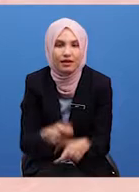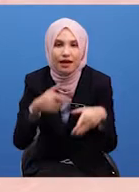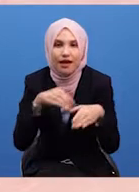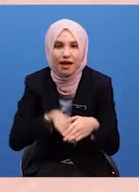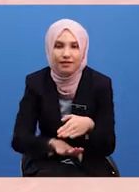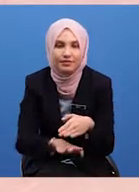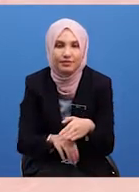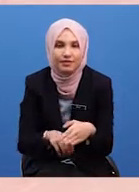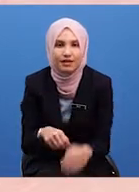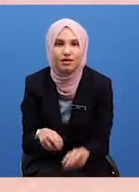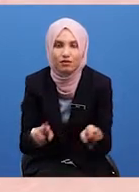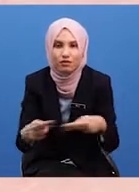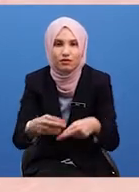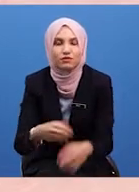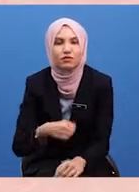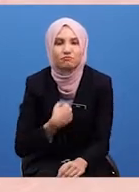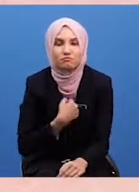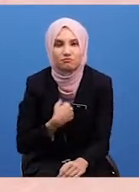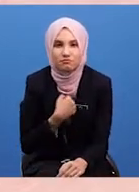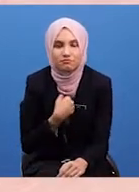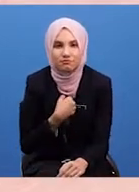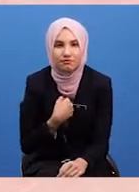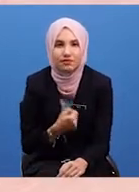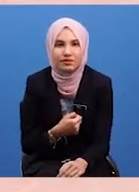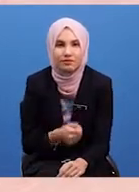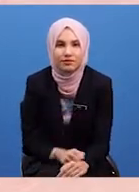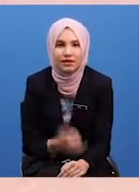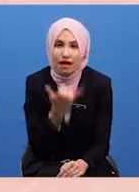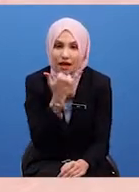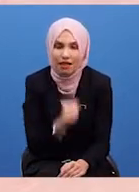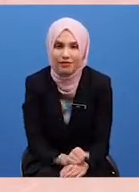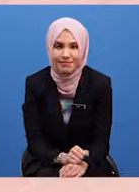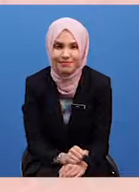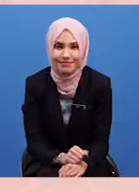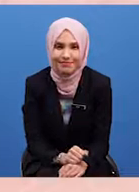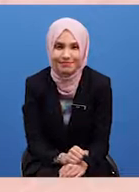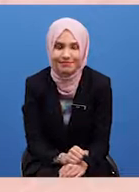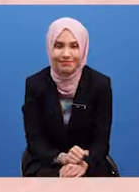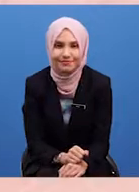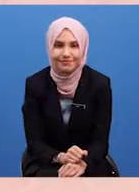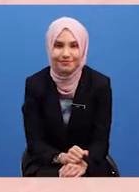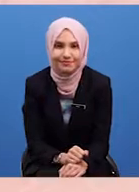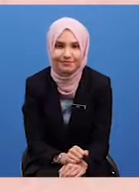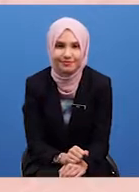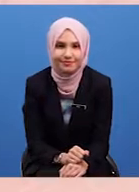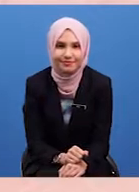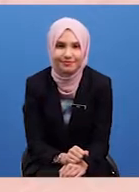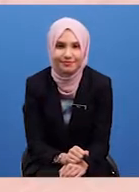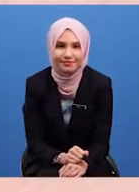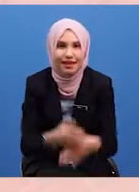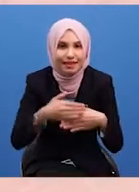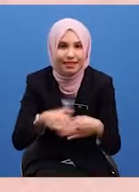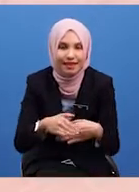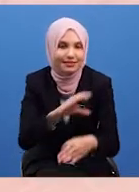feels guilty over what has taken place. He apologizes to Lin after that. The